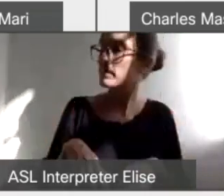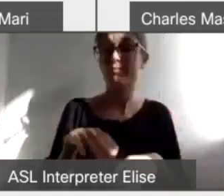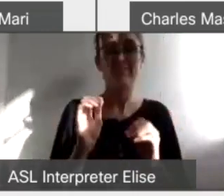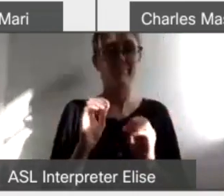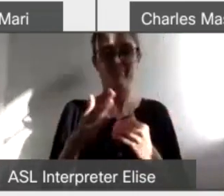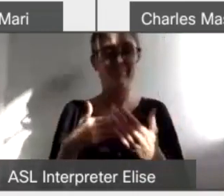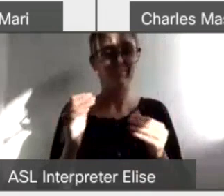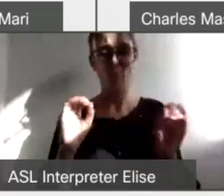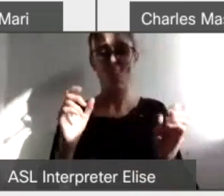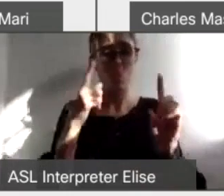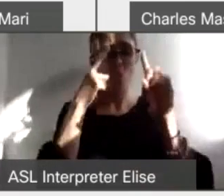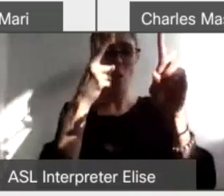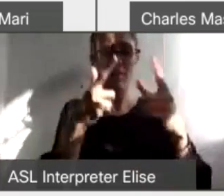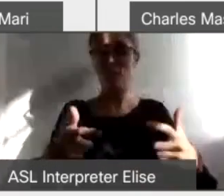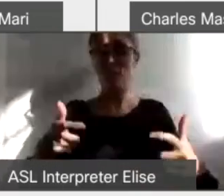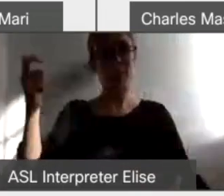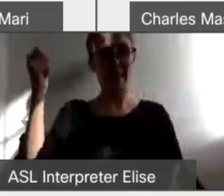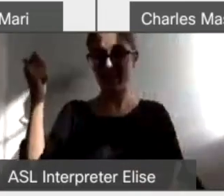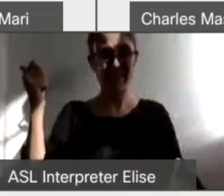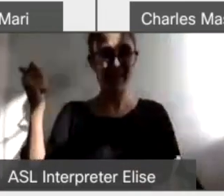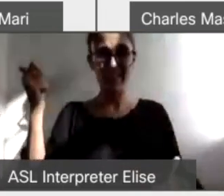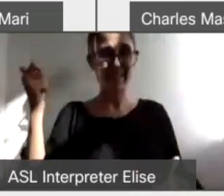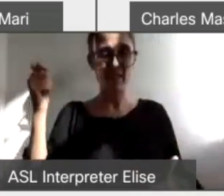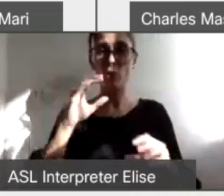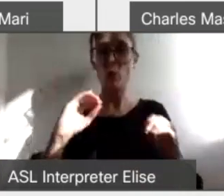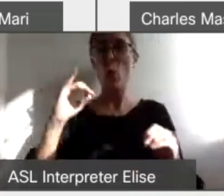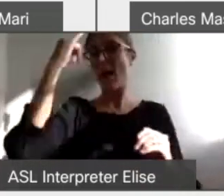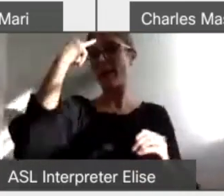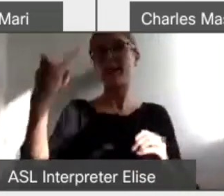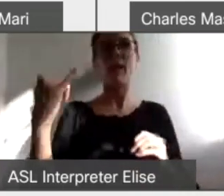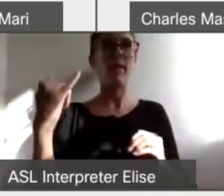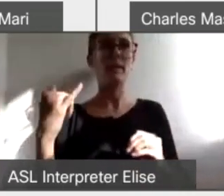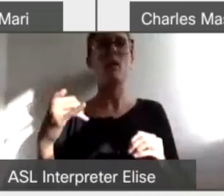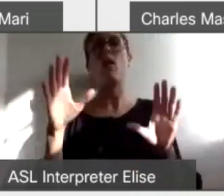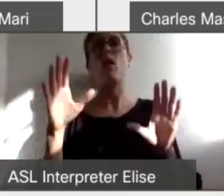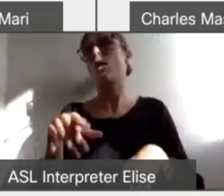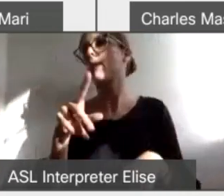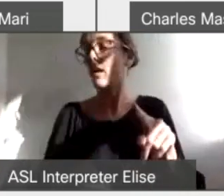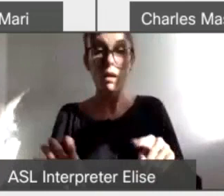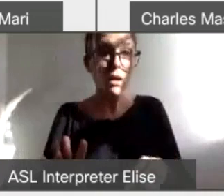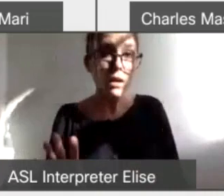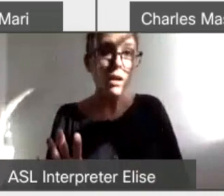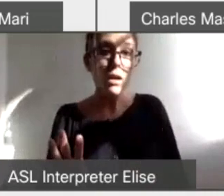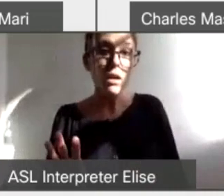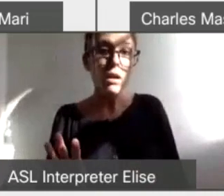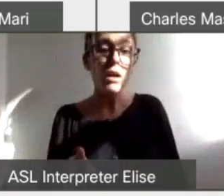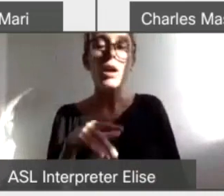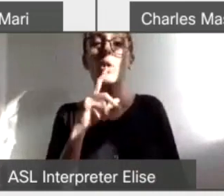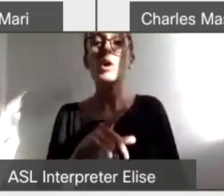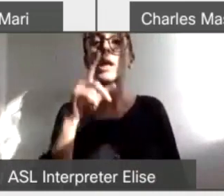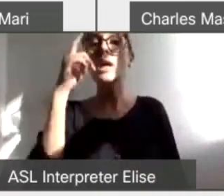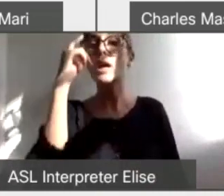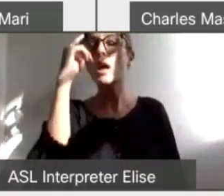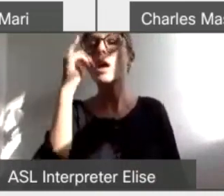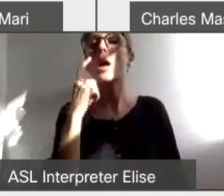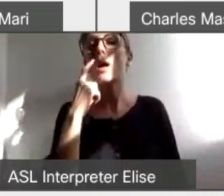goal is too big. There's no idea that, that is, out of the realm of possibility. It's just a matter of how